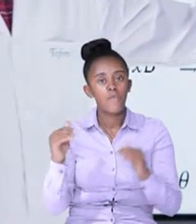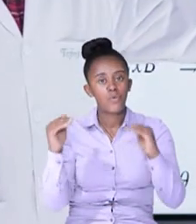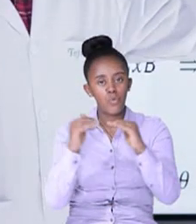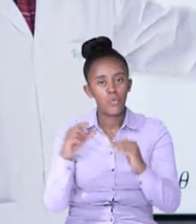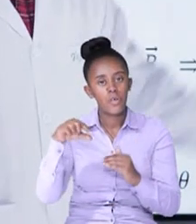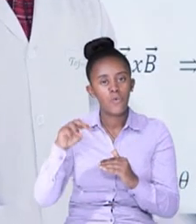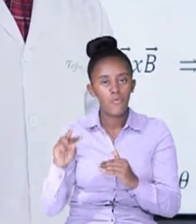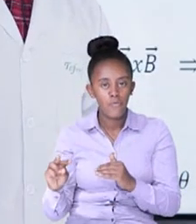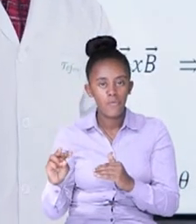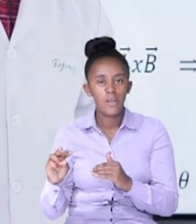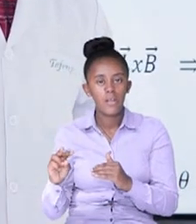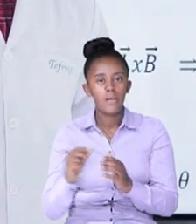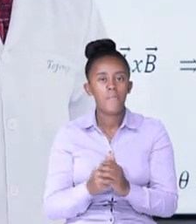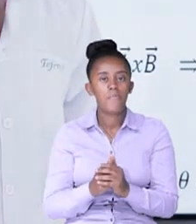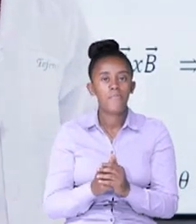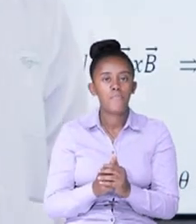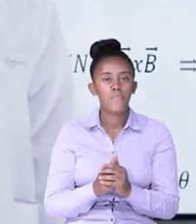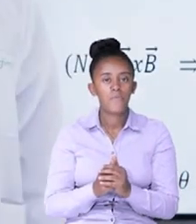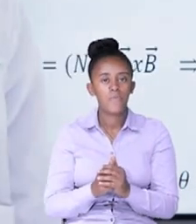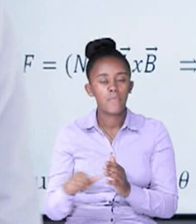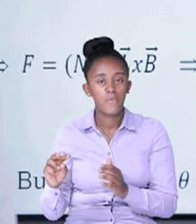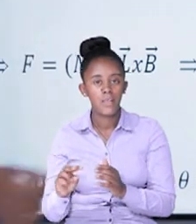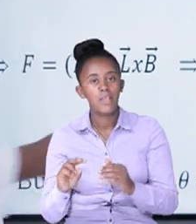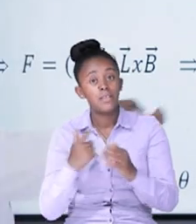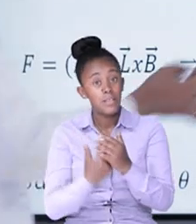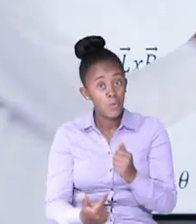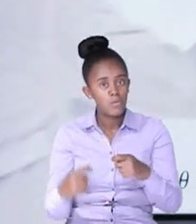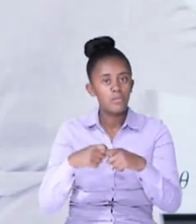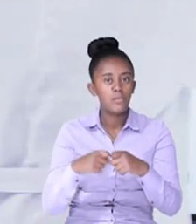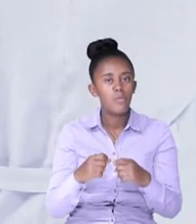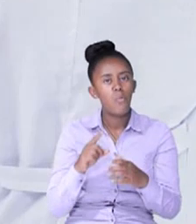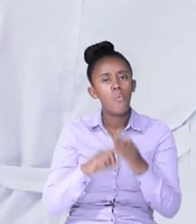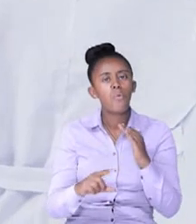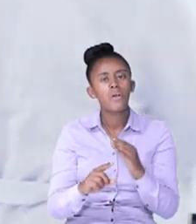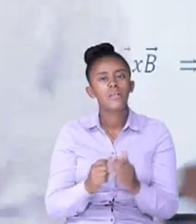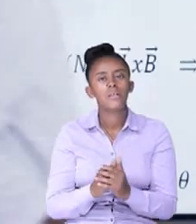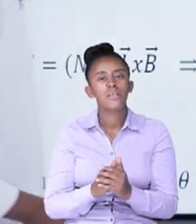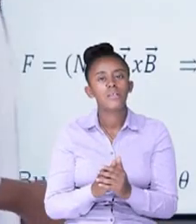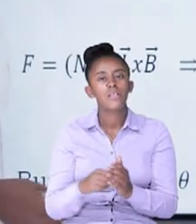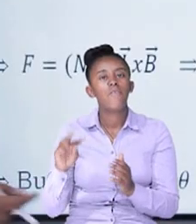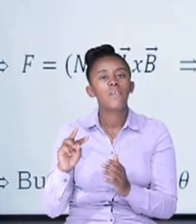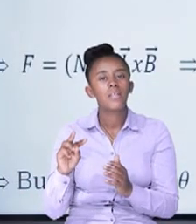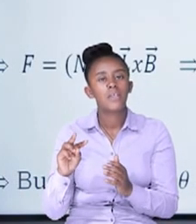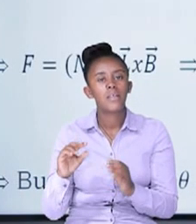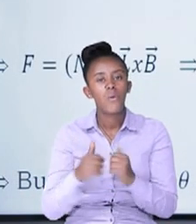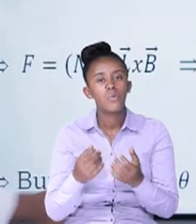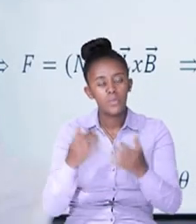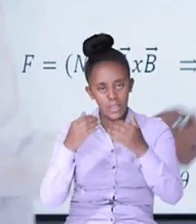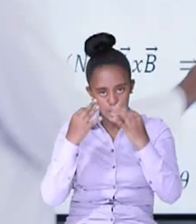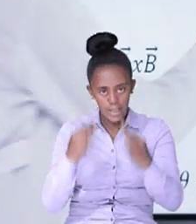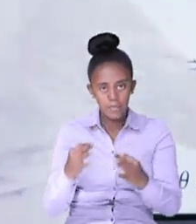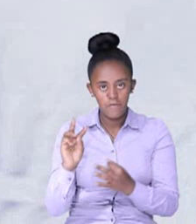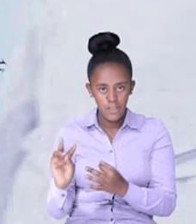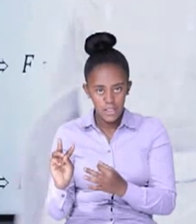to QV cross B for a single charged particle. What do you mean by the velocity V? And how do you determine